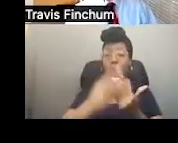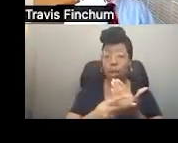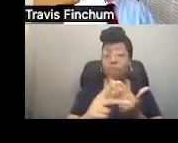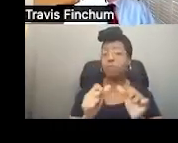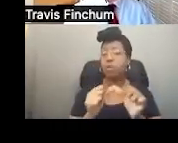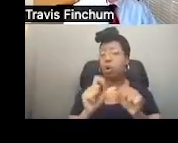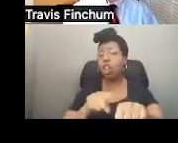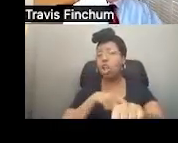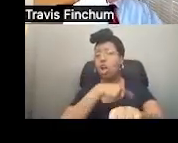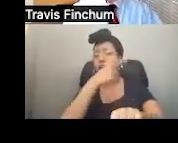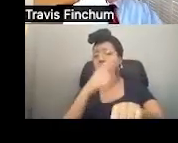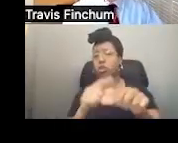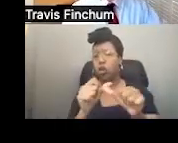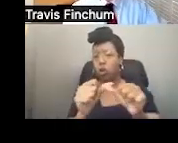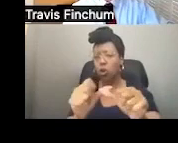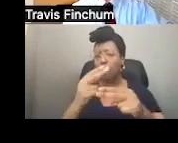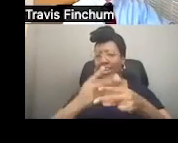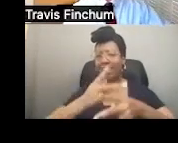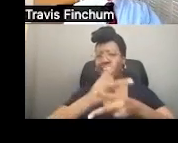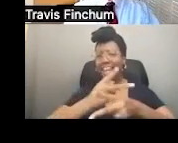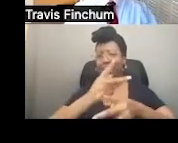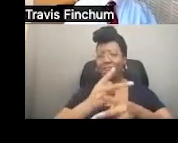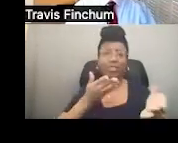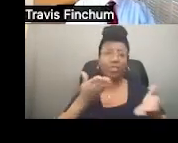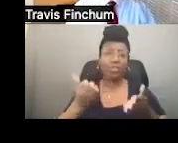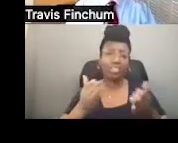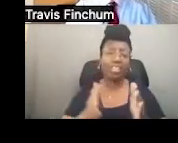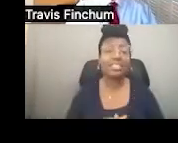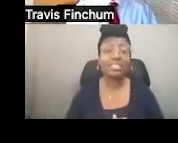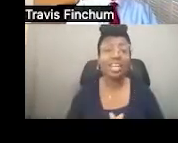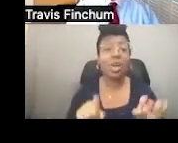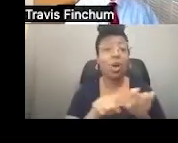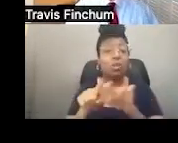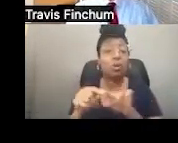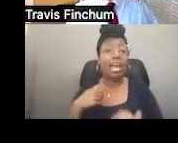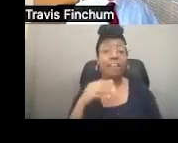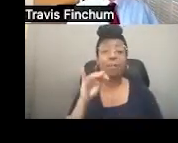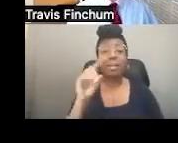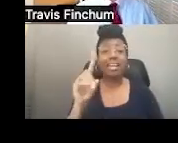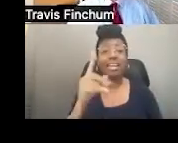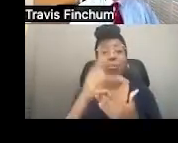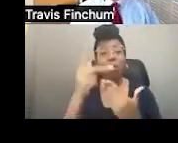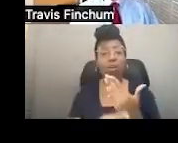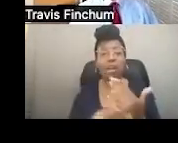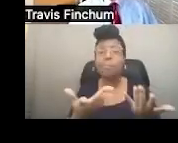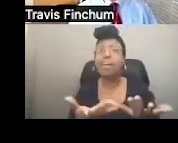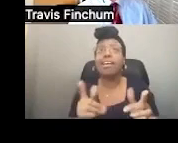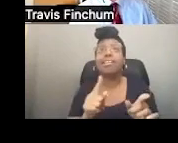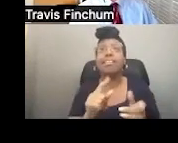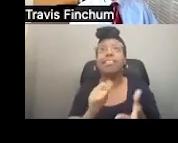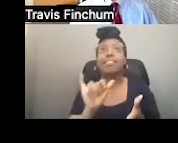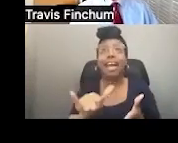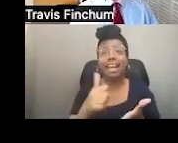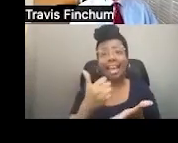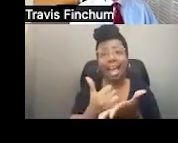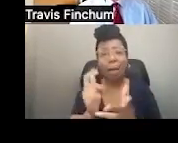care services, things like that. And there's also a specific Medicaid program that helps cover individuals with